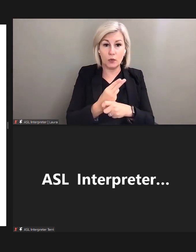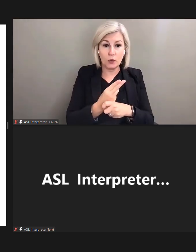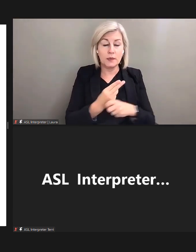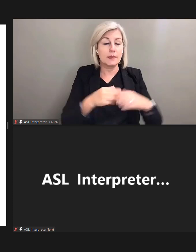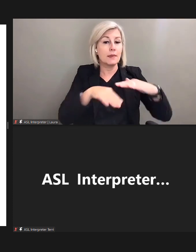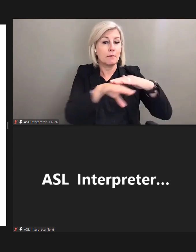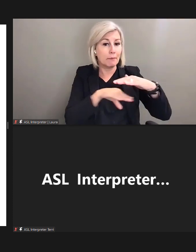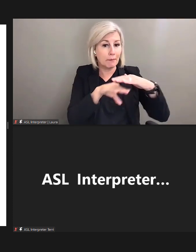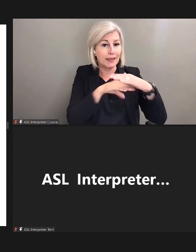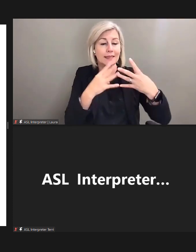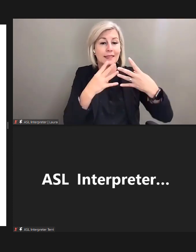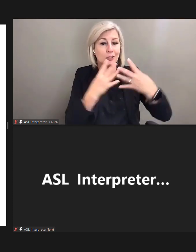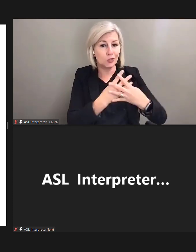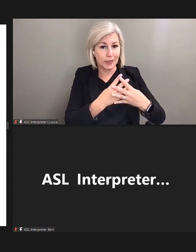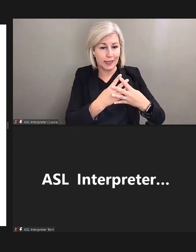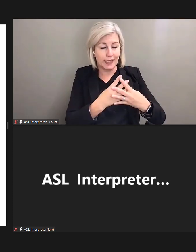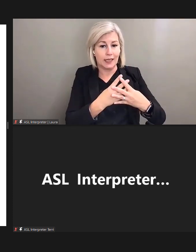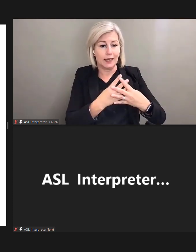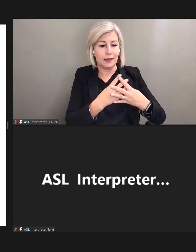the basic screening